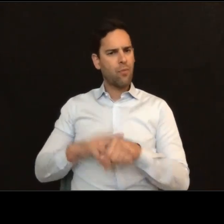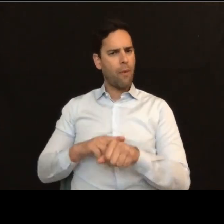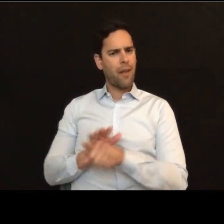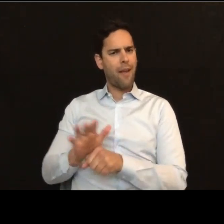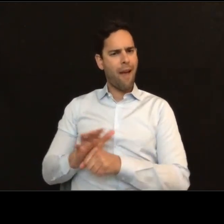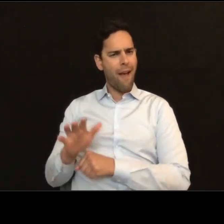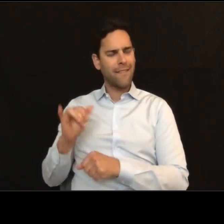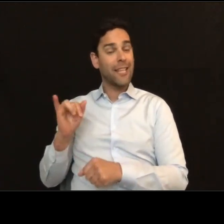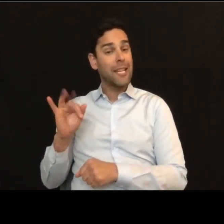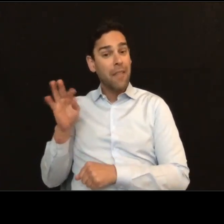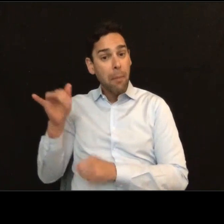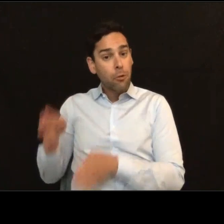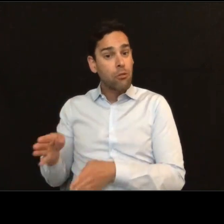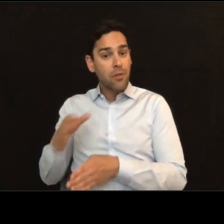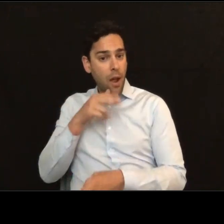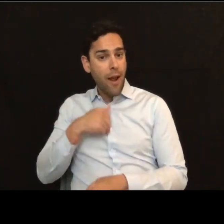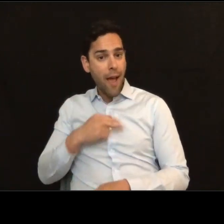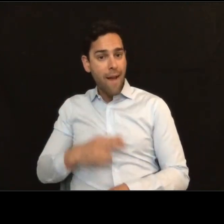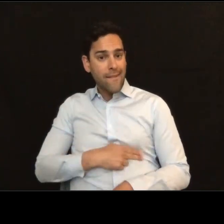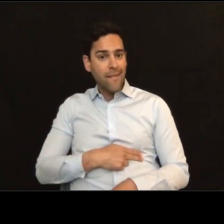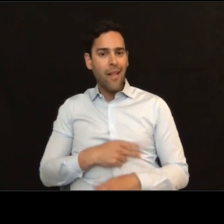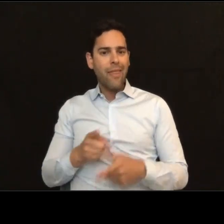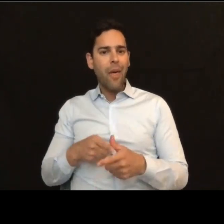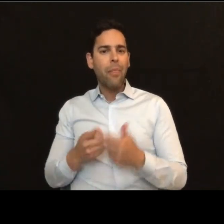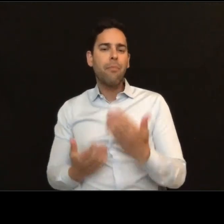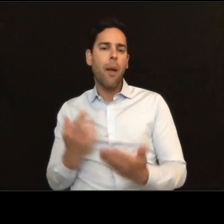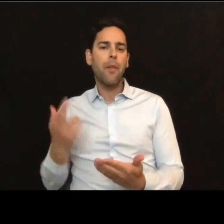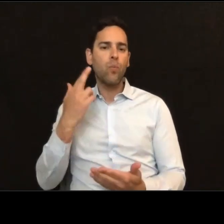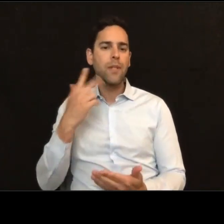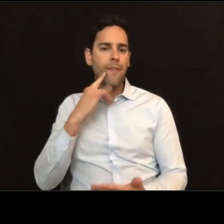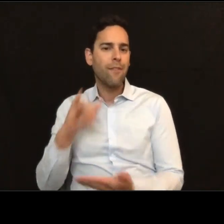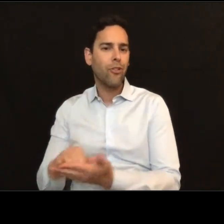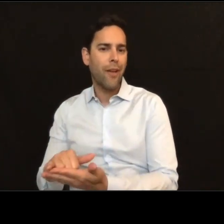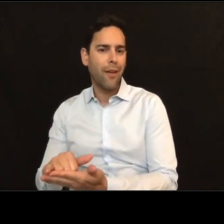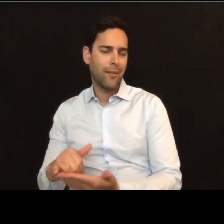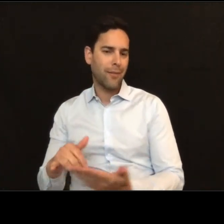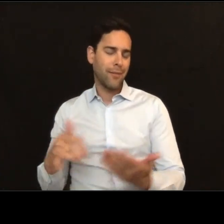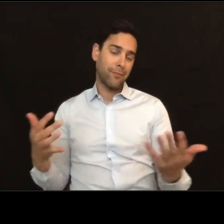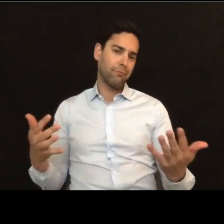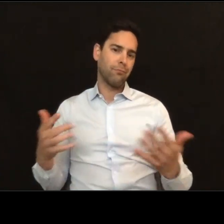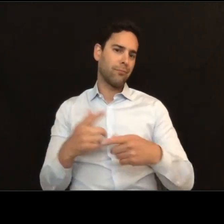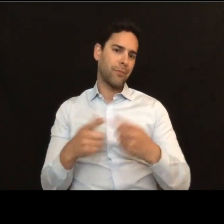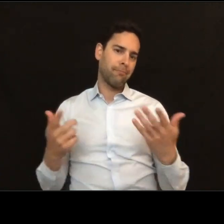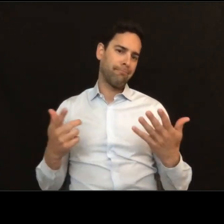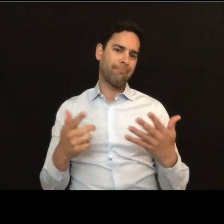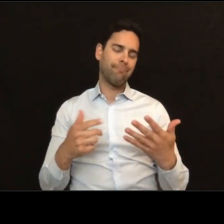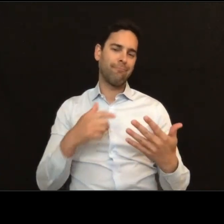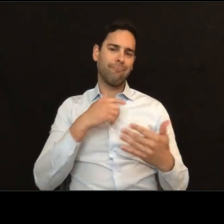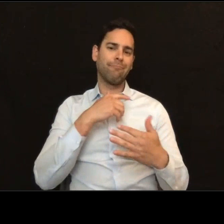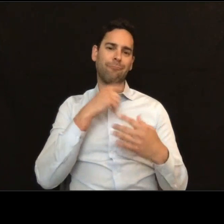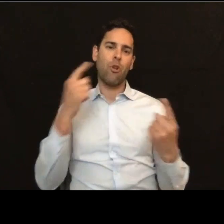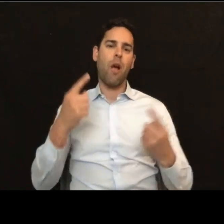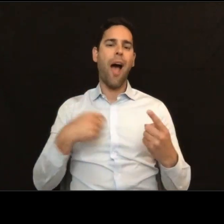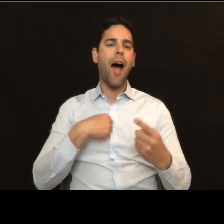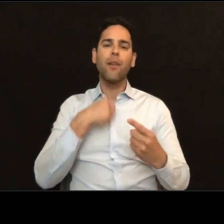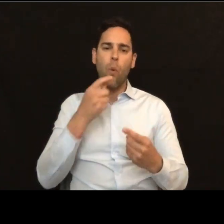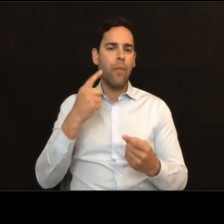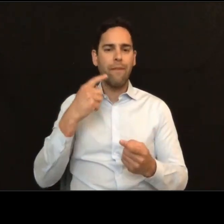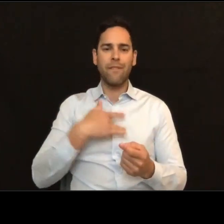but also not necessarily. So it's not something where I think we should be requiring people